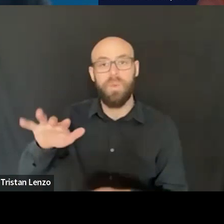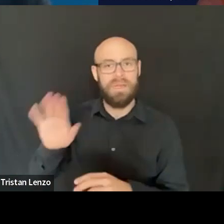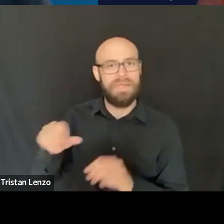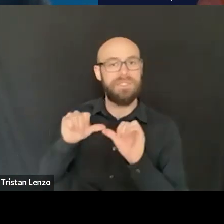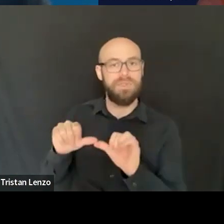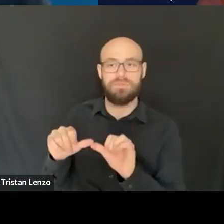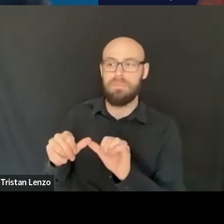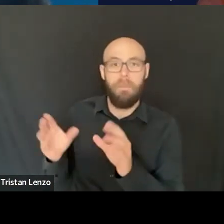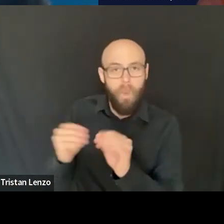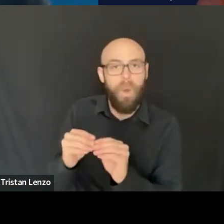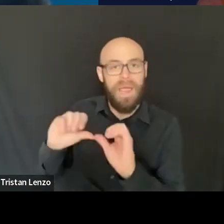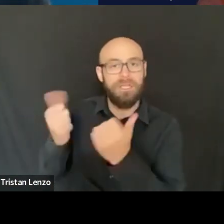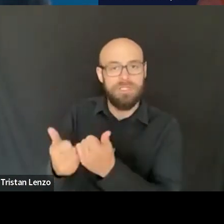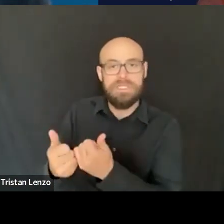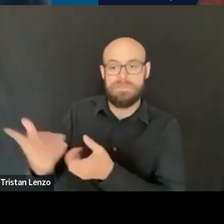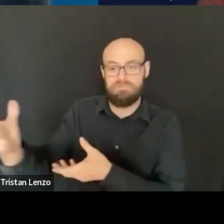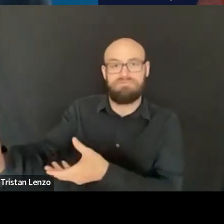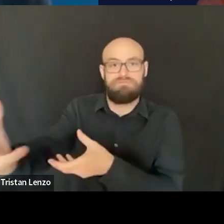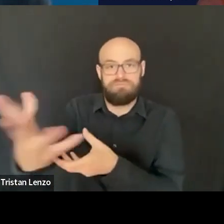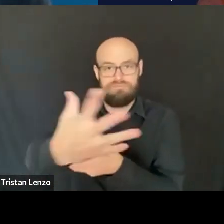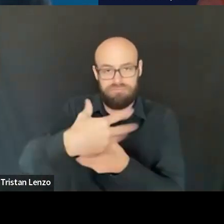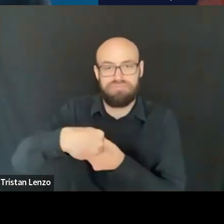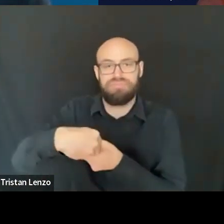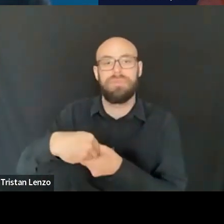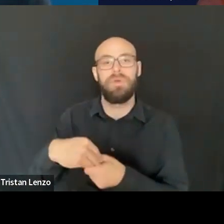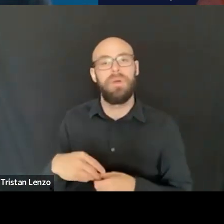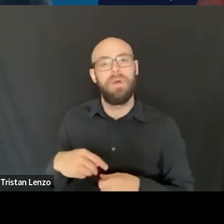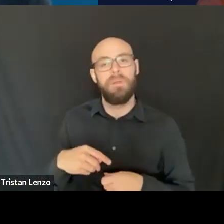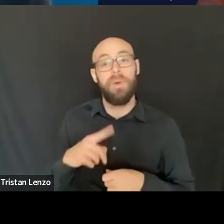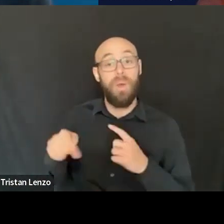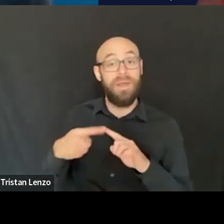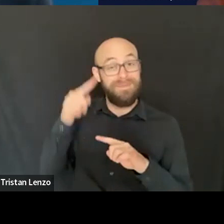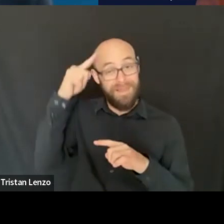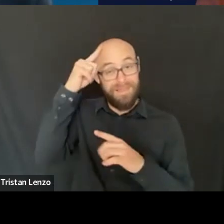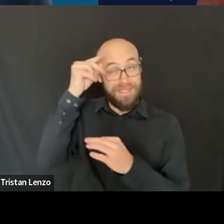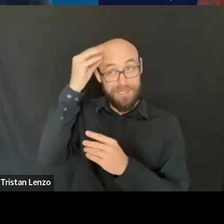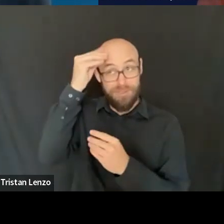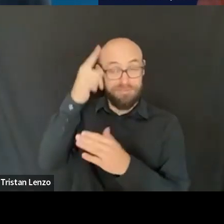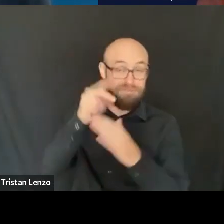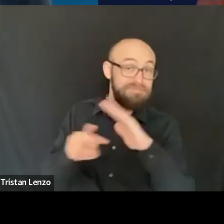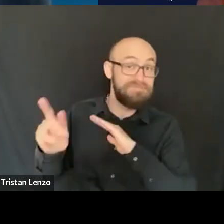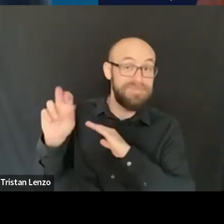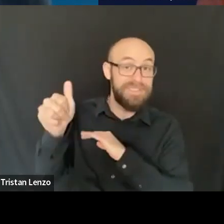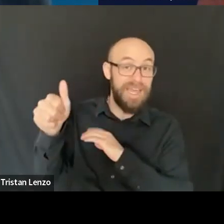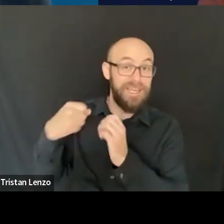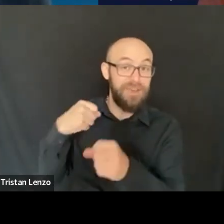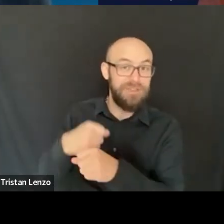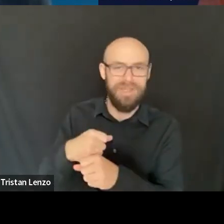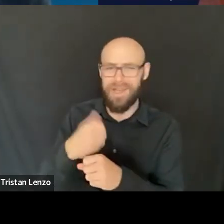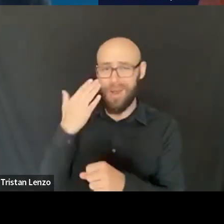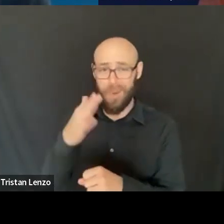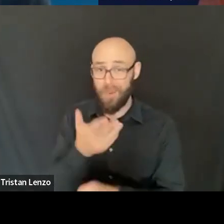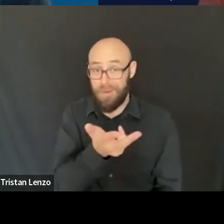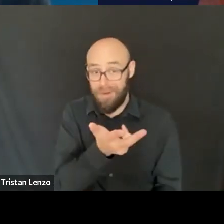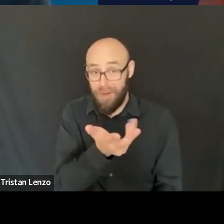But when I think about the 10-year, I hope, David, that when we're reconvening in 10 years. I don't know if we're all going to be here,